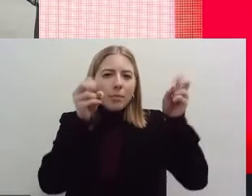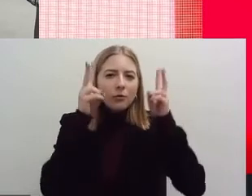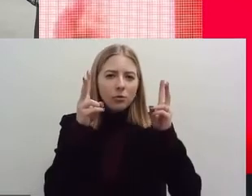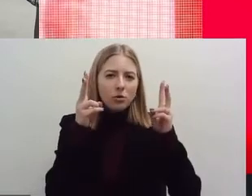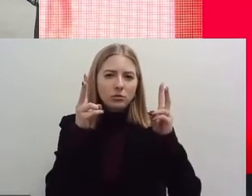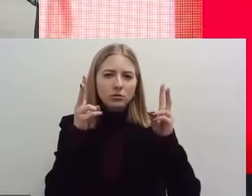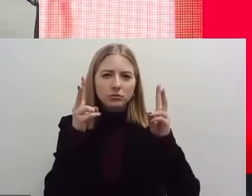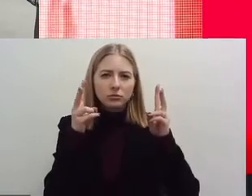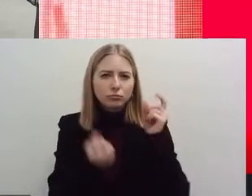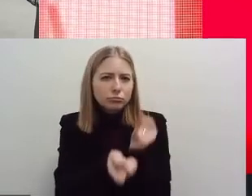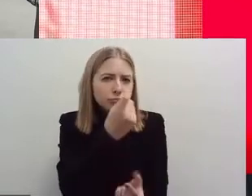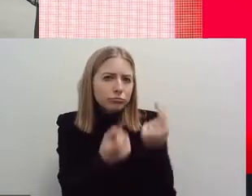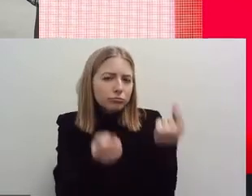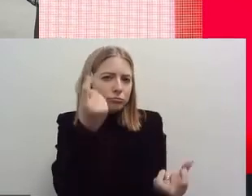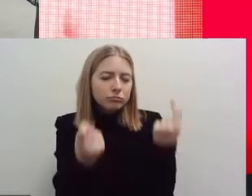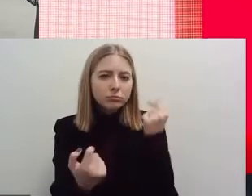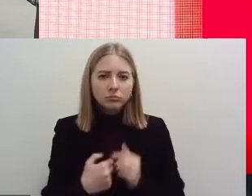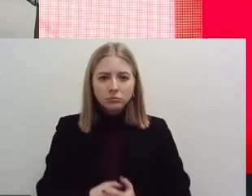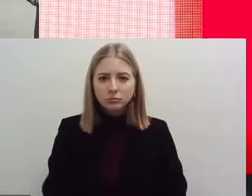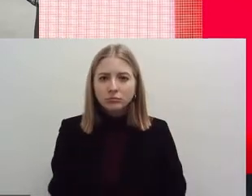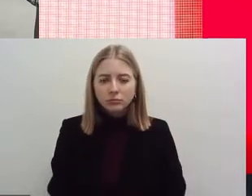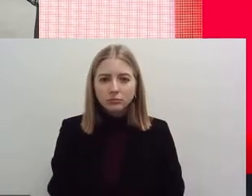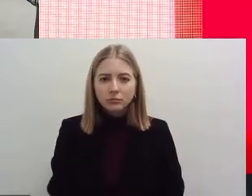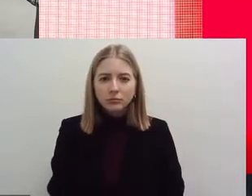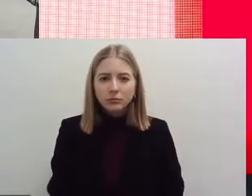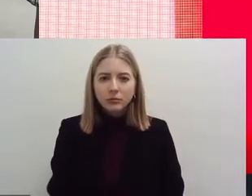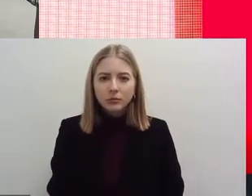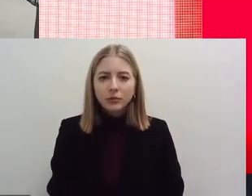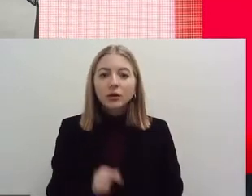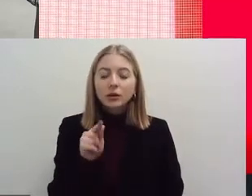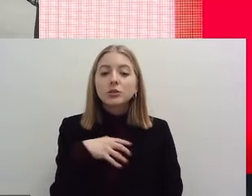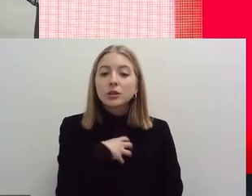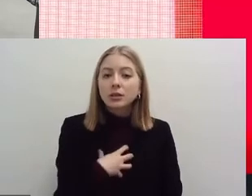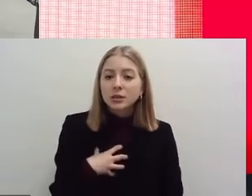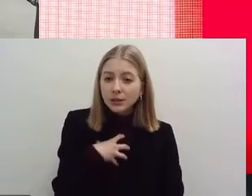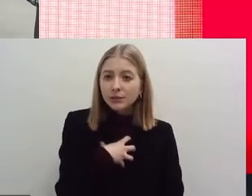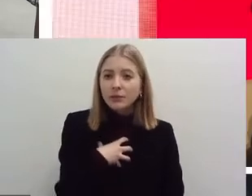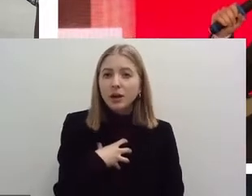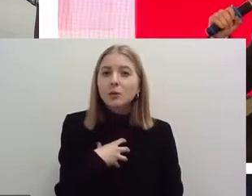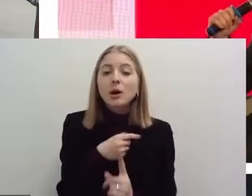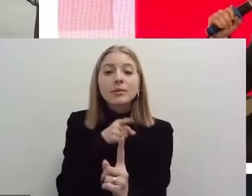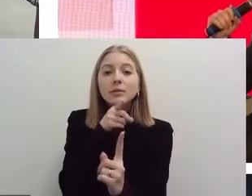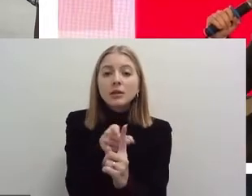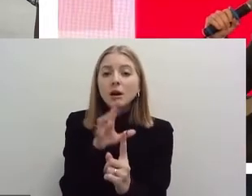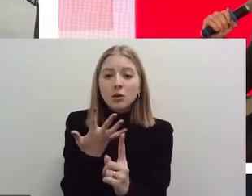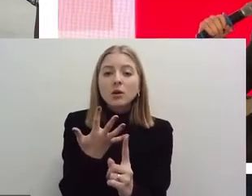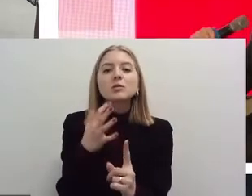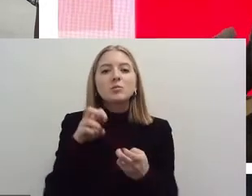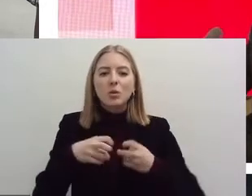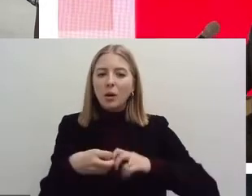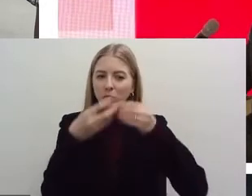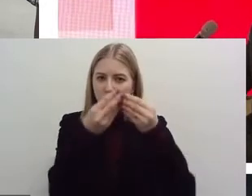is also a very important task to tackle. I would like to ask Emma now for her insight.